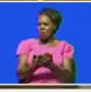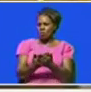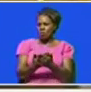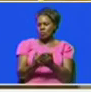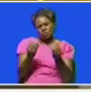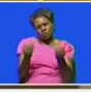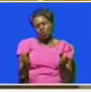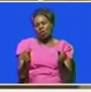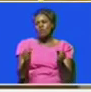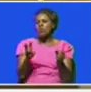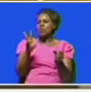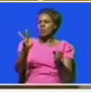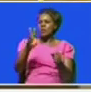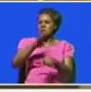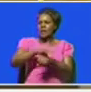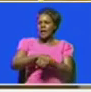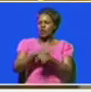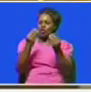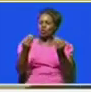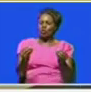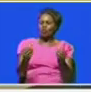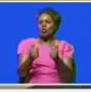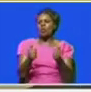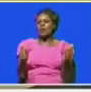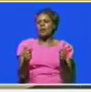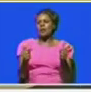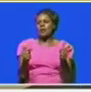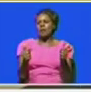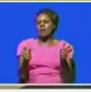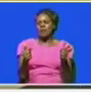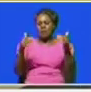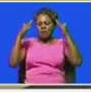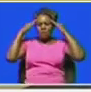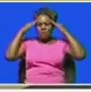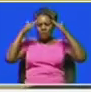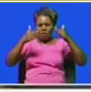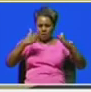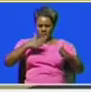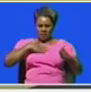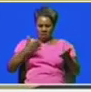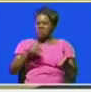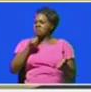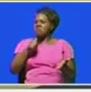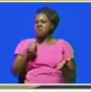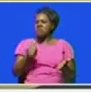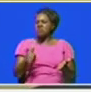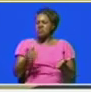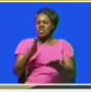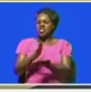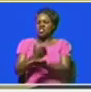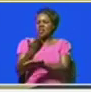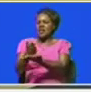it out so that we get an amicable solution on the way forward. Our focus now is not in